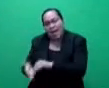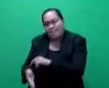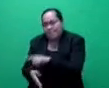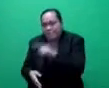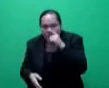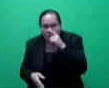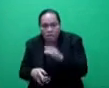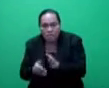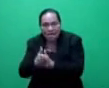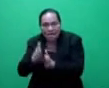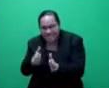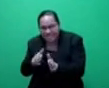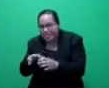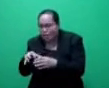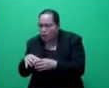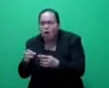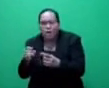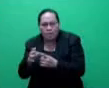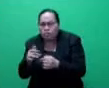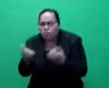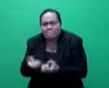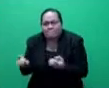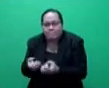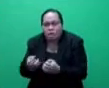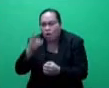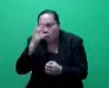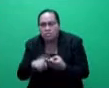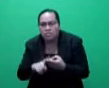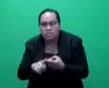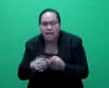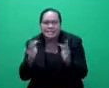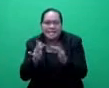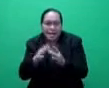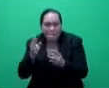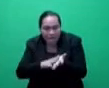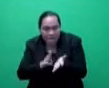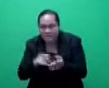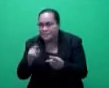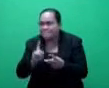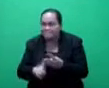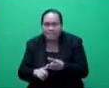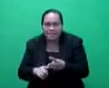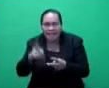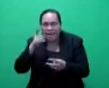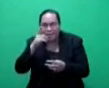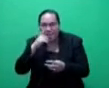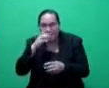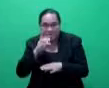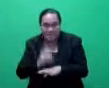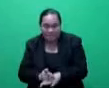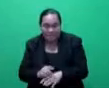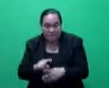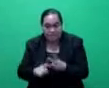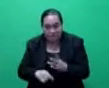including older people, single mothers, and people with disabilities. Now, the most substantial barrier is